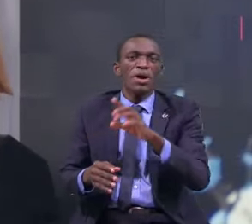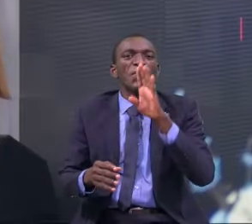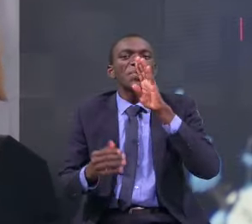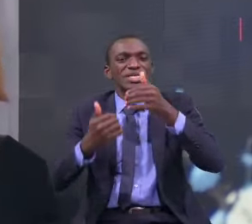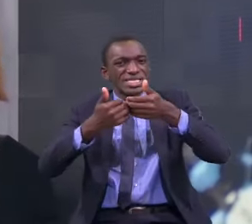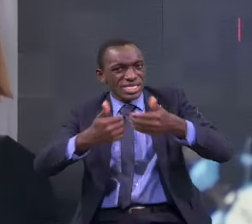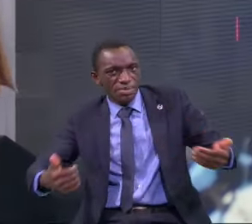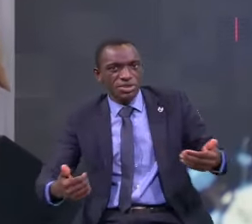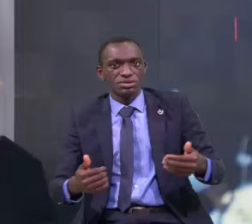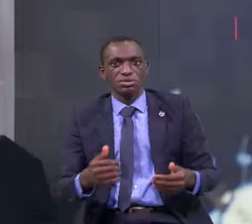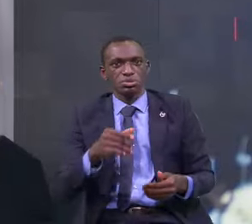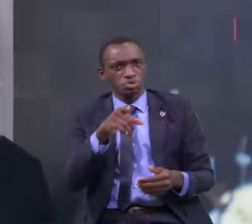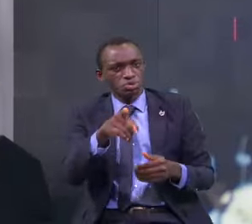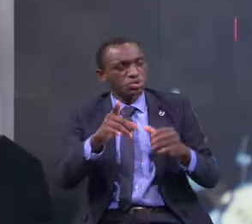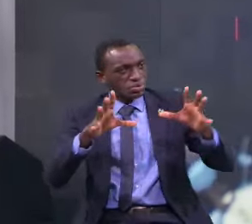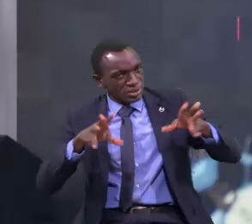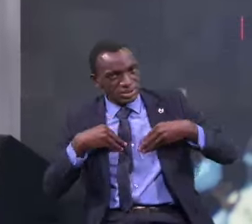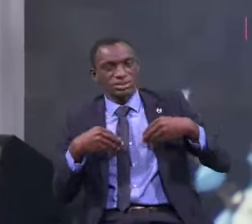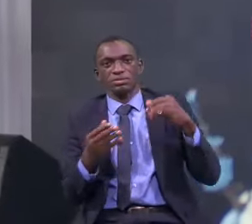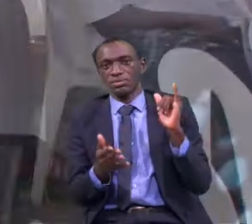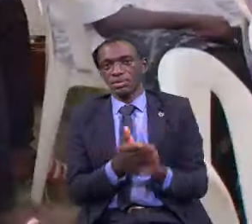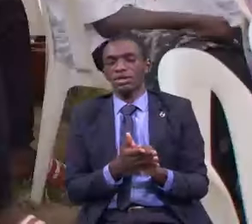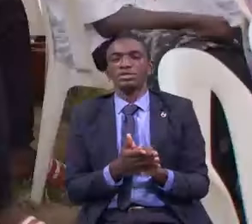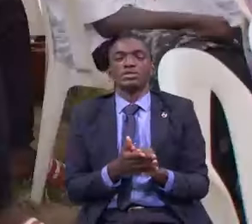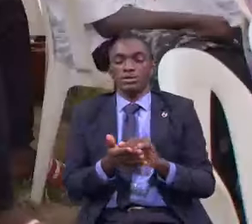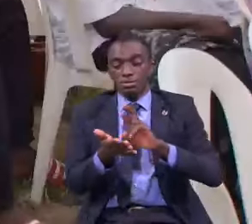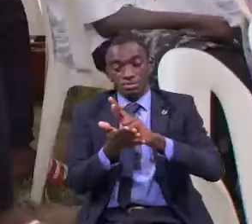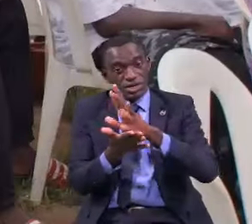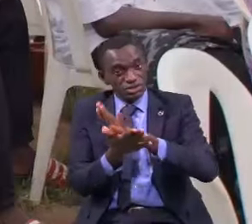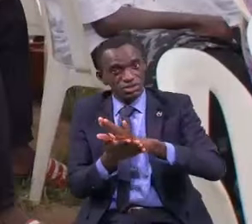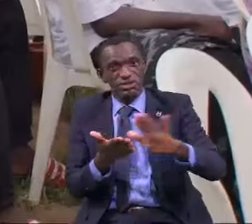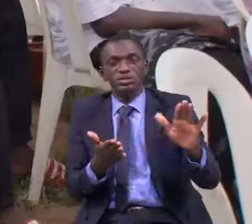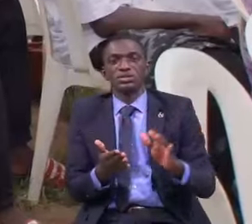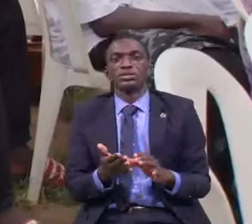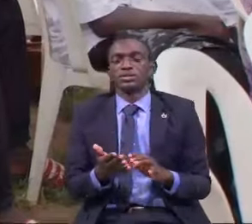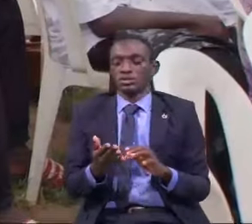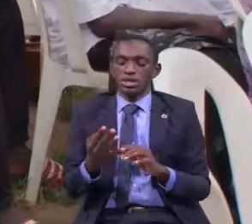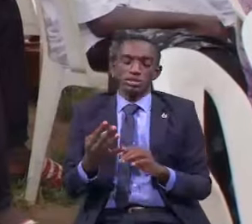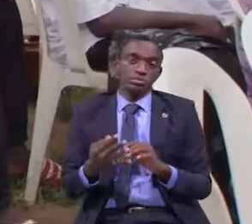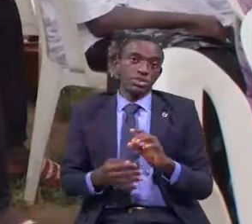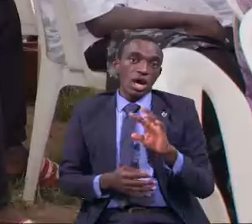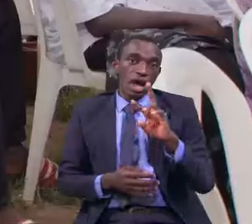Receive that. Righteousness. Our resilience.